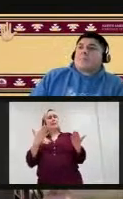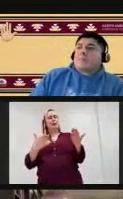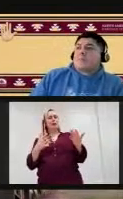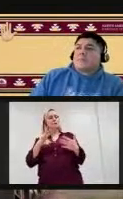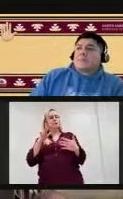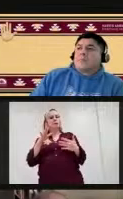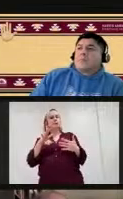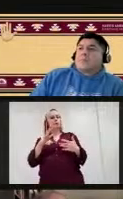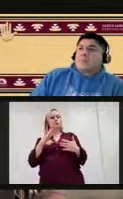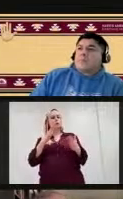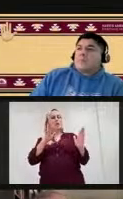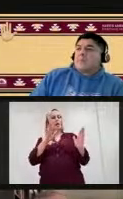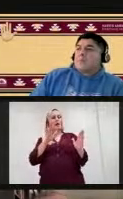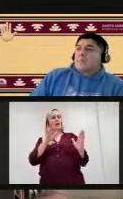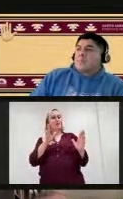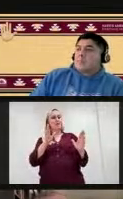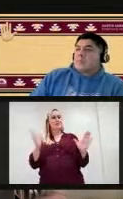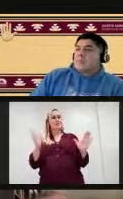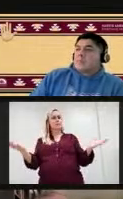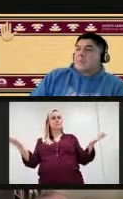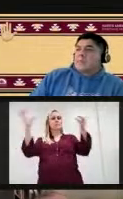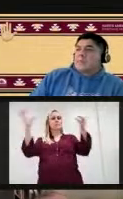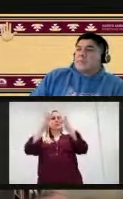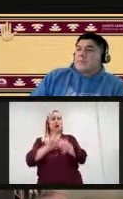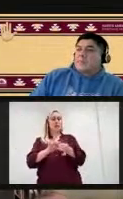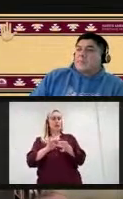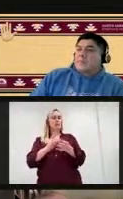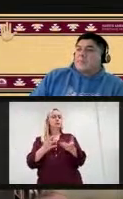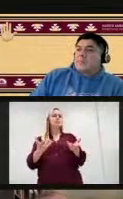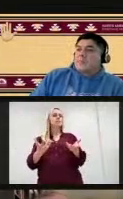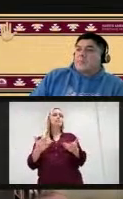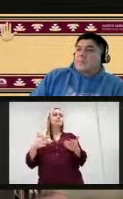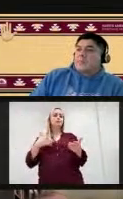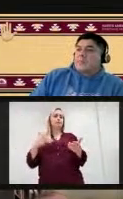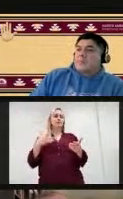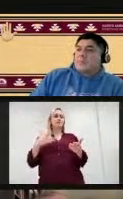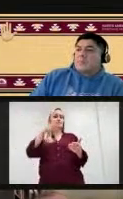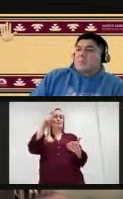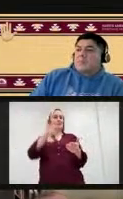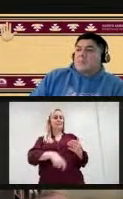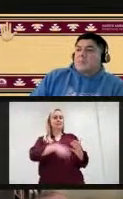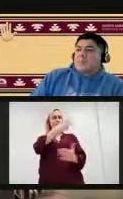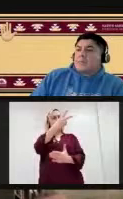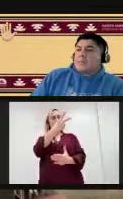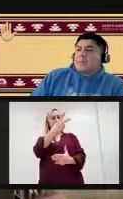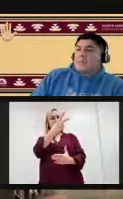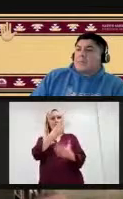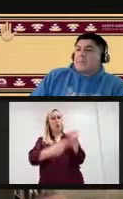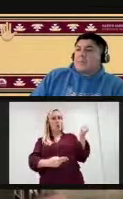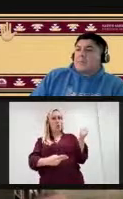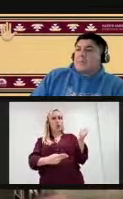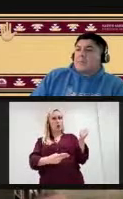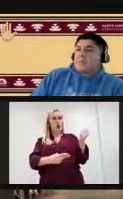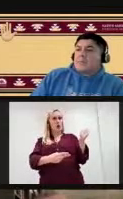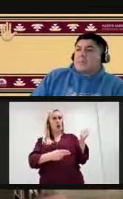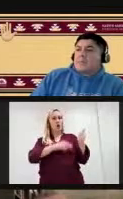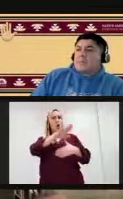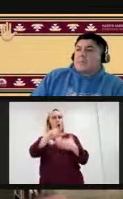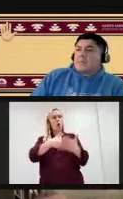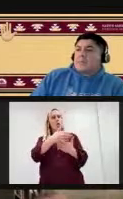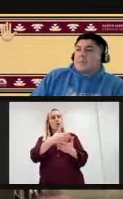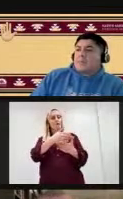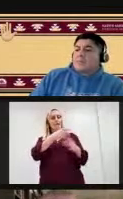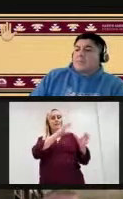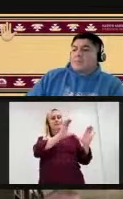a way of putting them both together is that I feel that there needs to be both all of the elements and factions